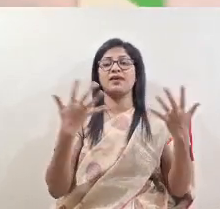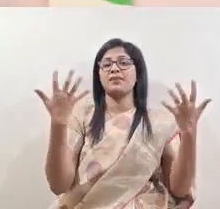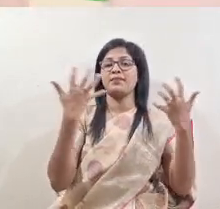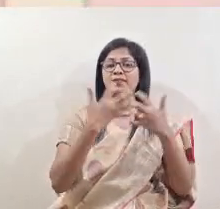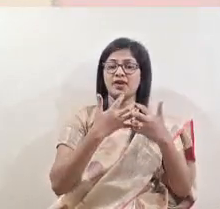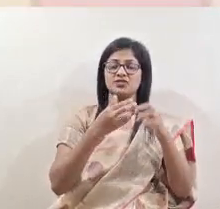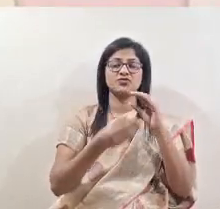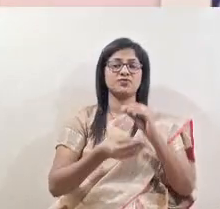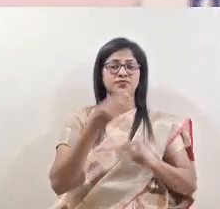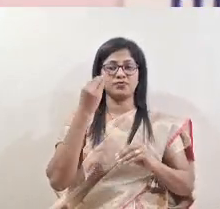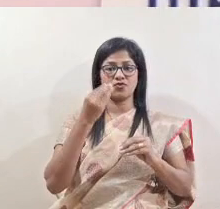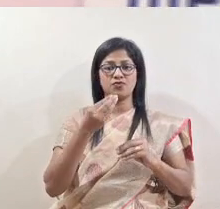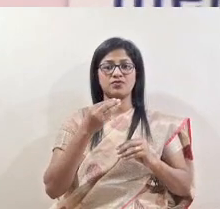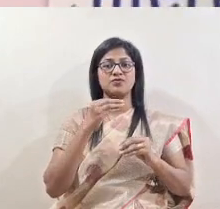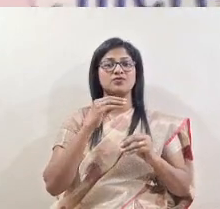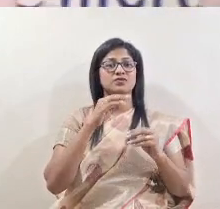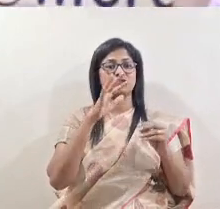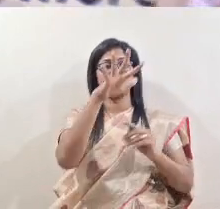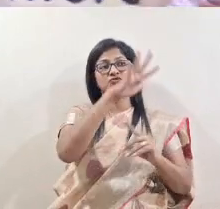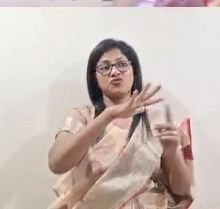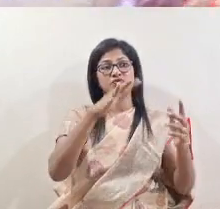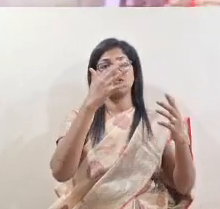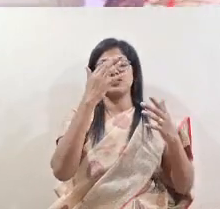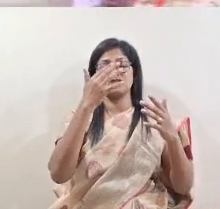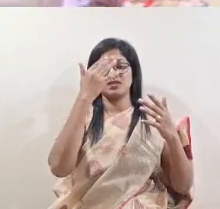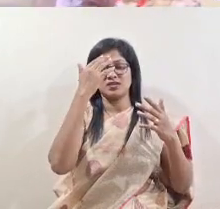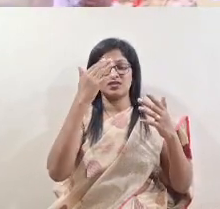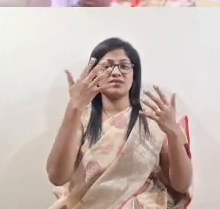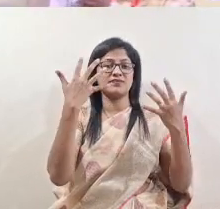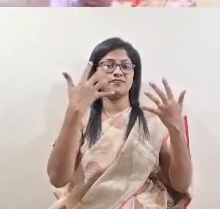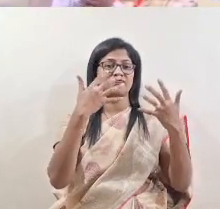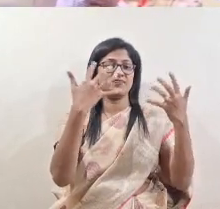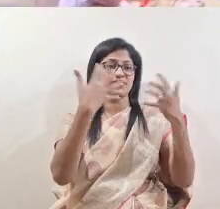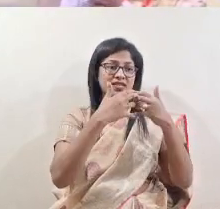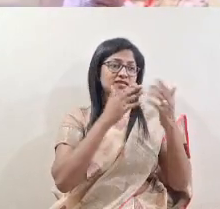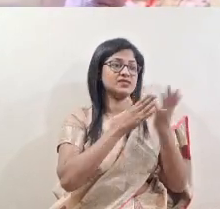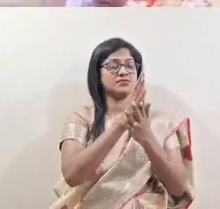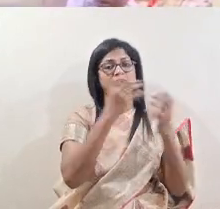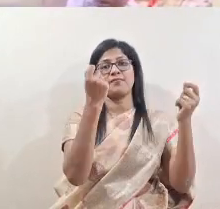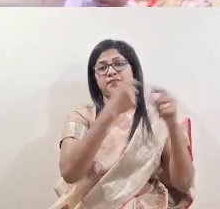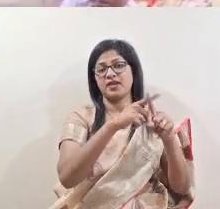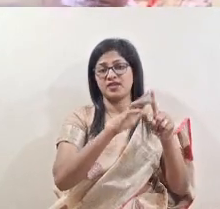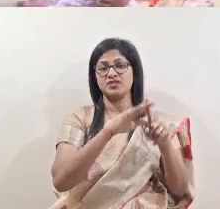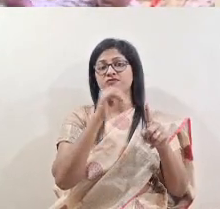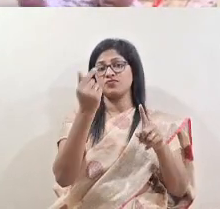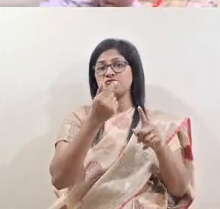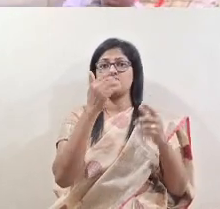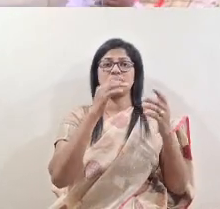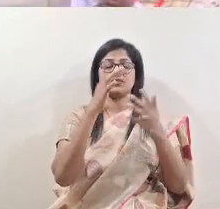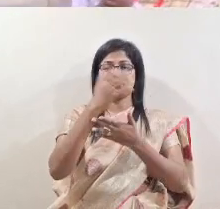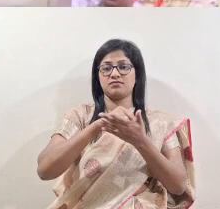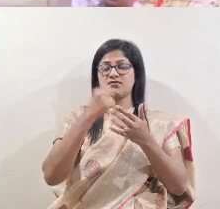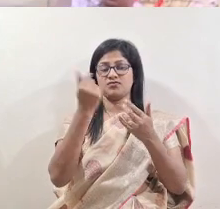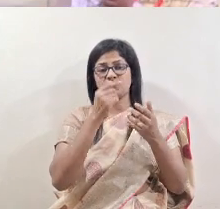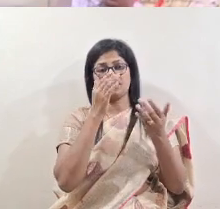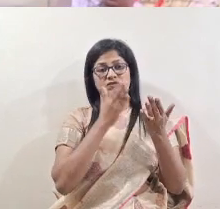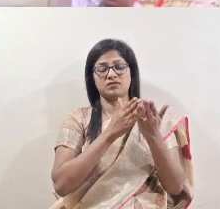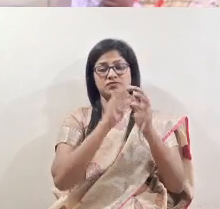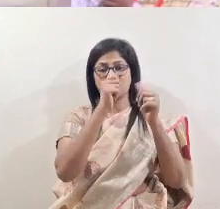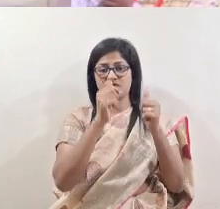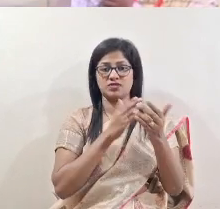be more suited to those types of gatherings, which are of that nature, of which you have used the data